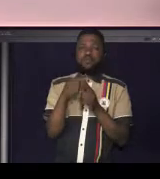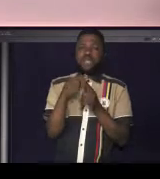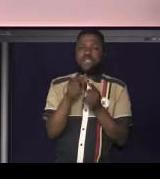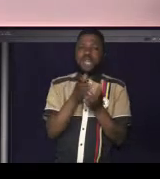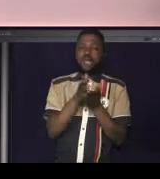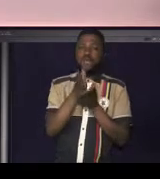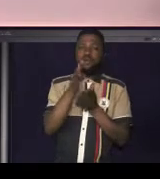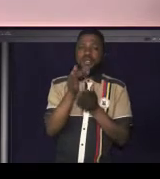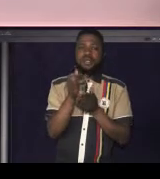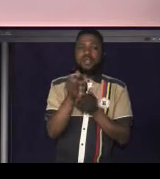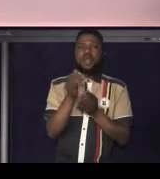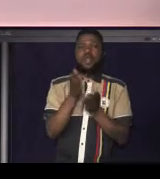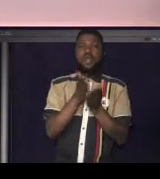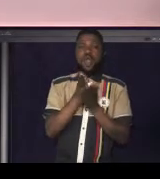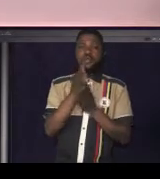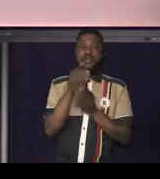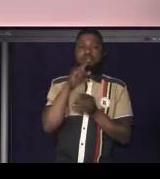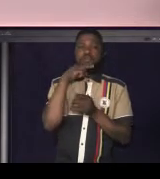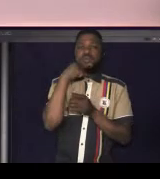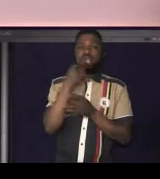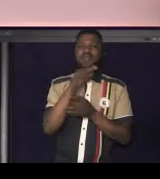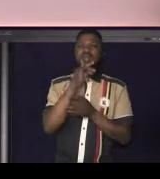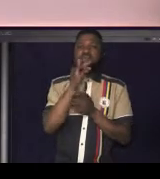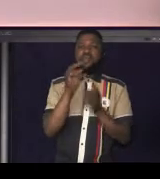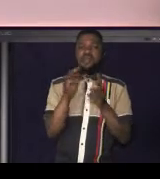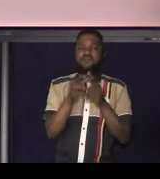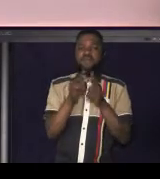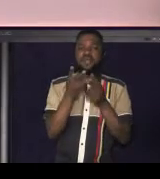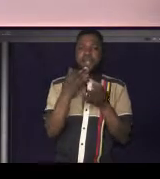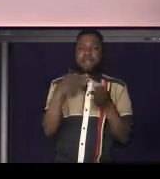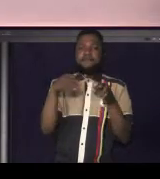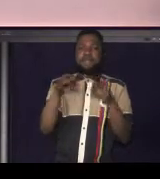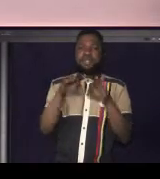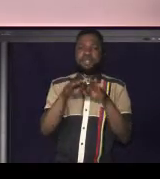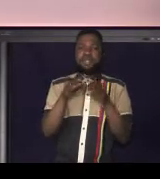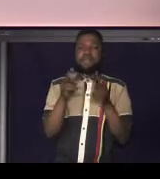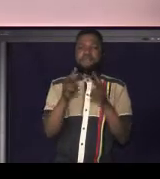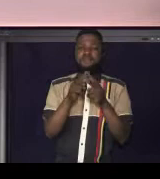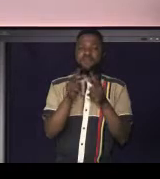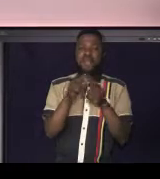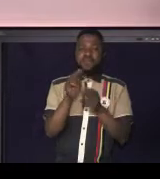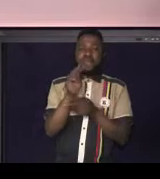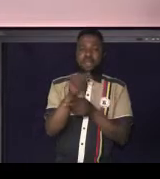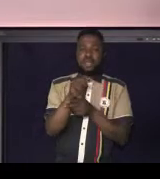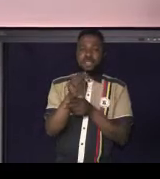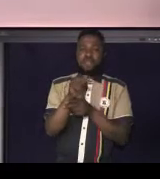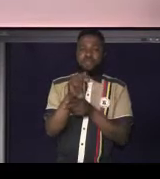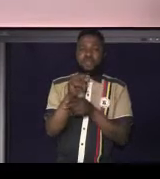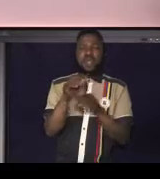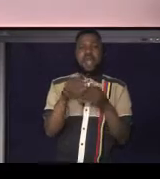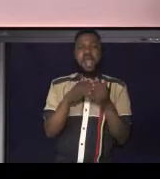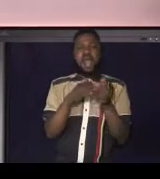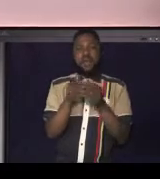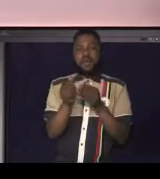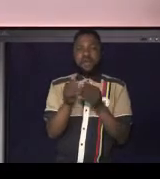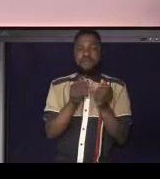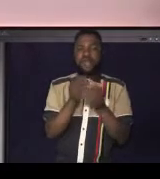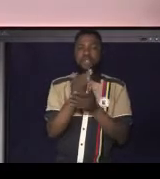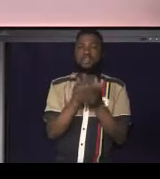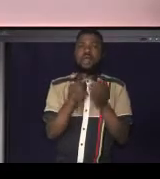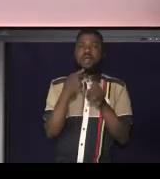words correctly, correct pronunciation is very important, very necessary.